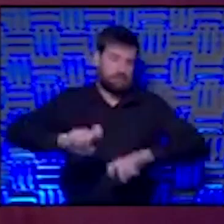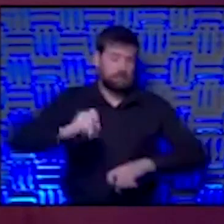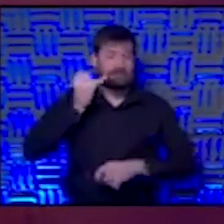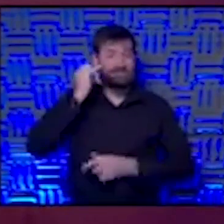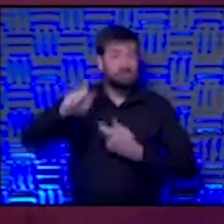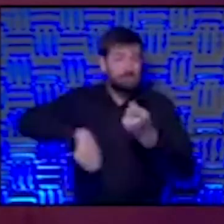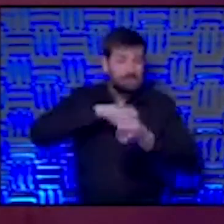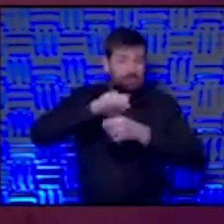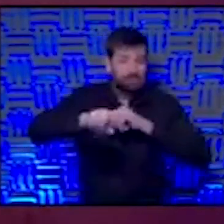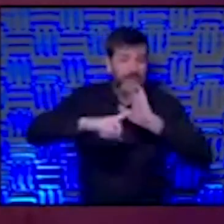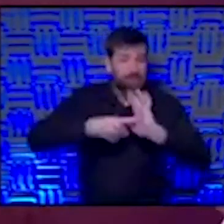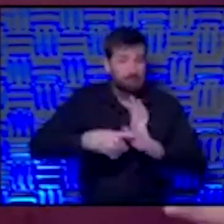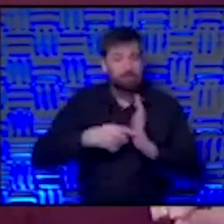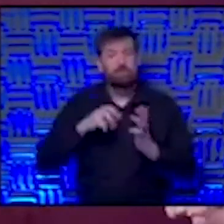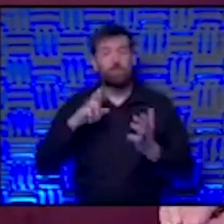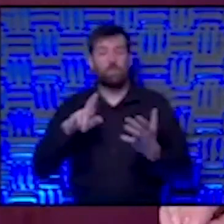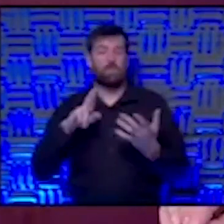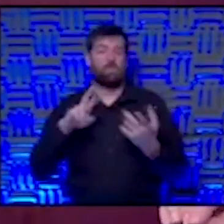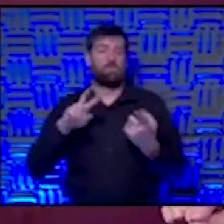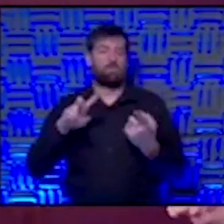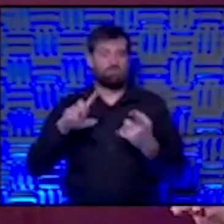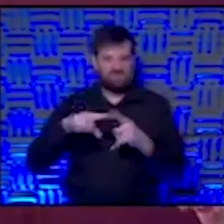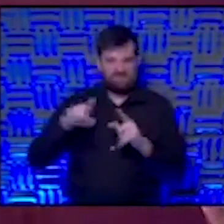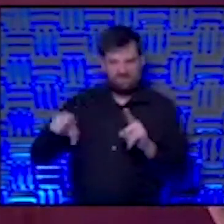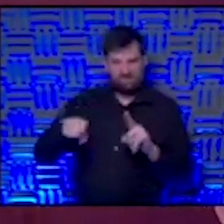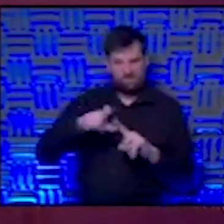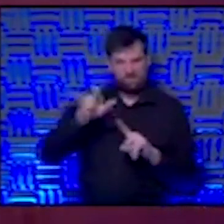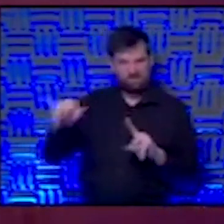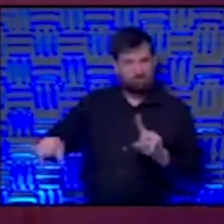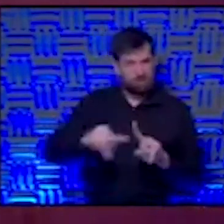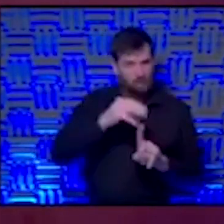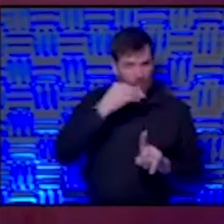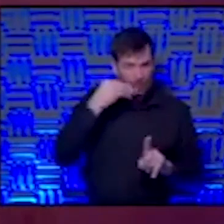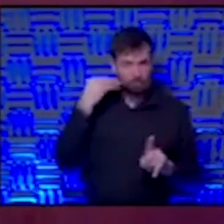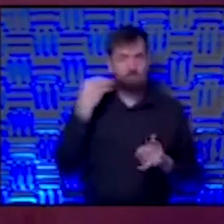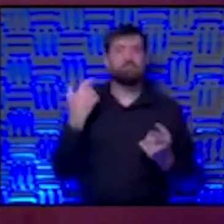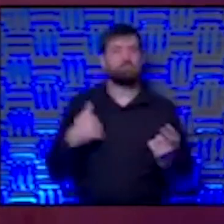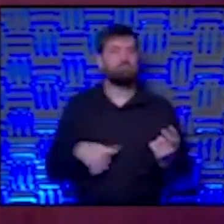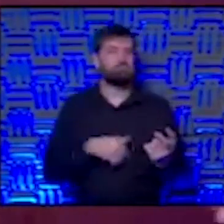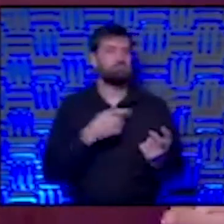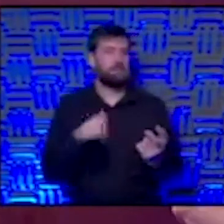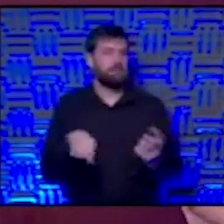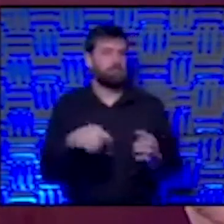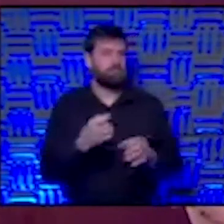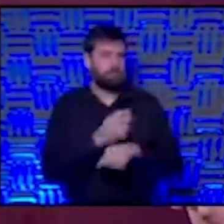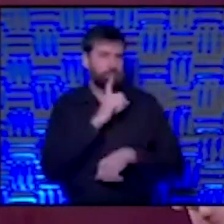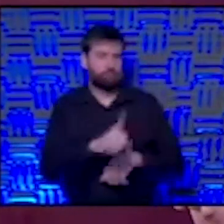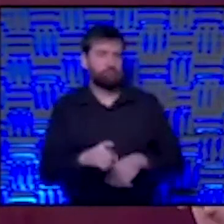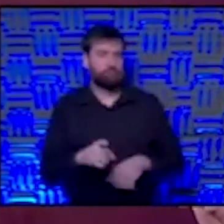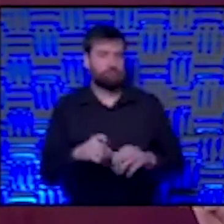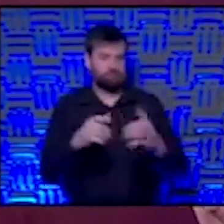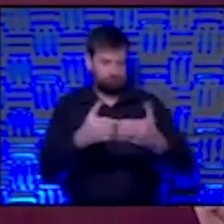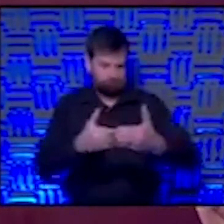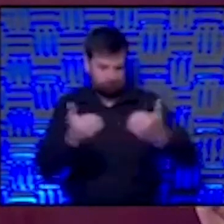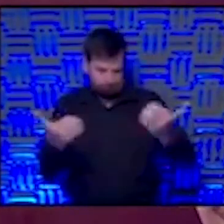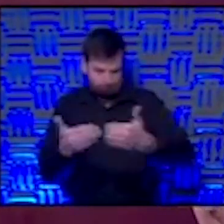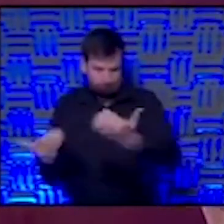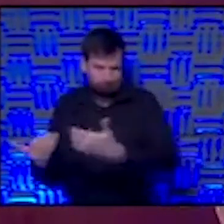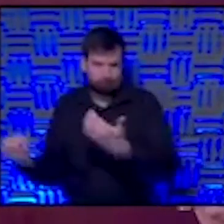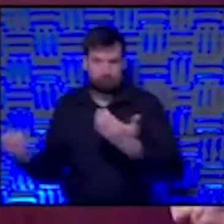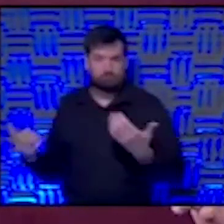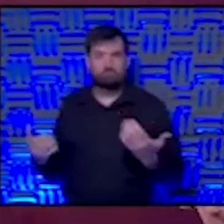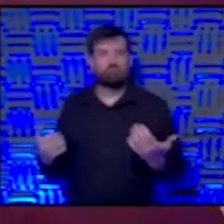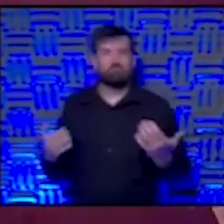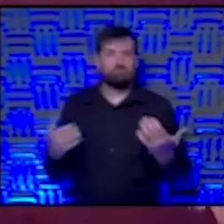specific symptoms, or when they would actually need to stay home, because certainly we need to be sure that we're differentiating that out so we aren't